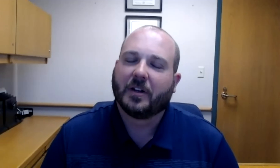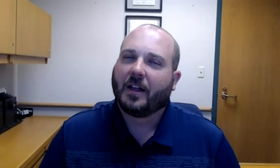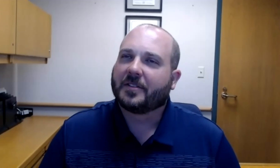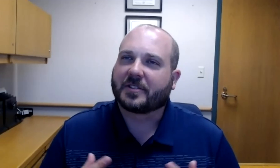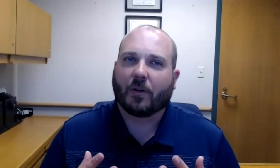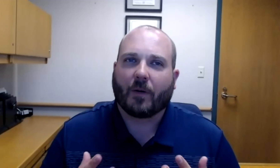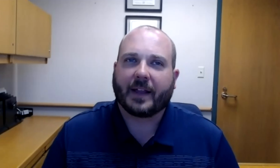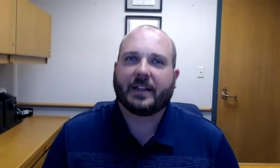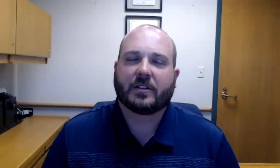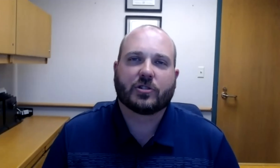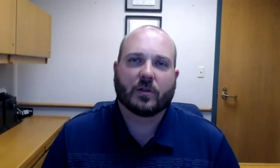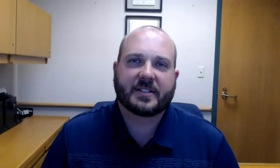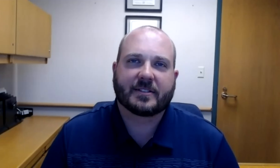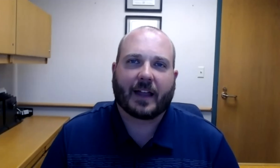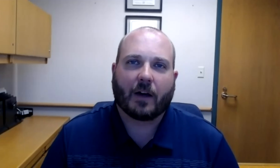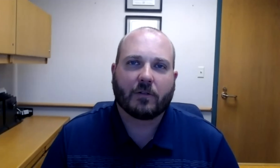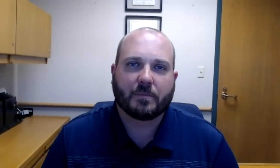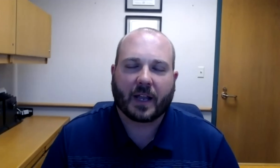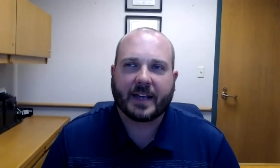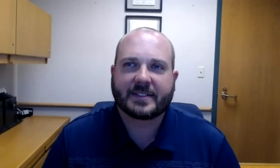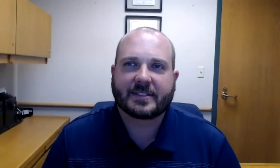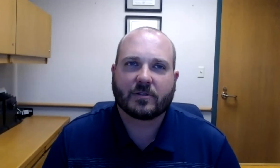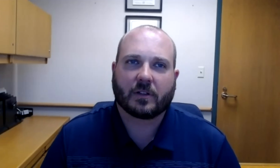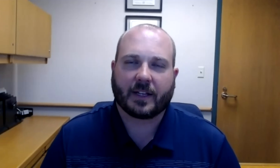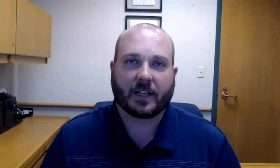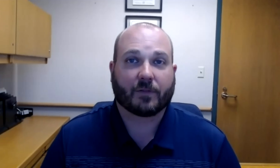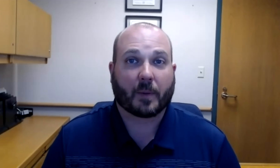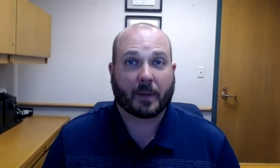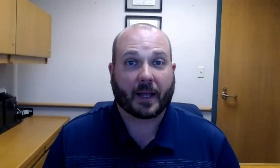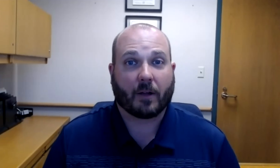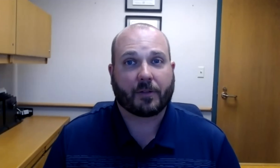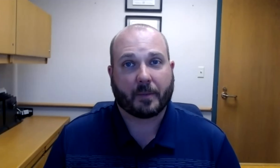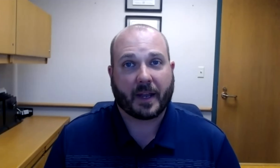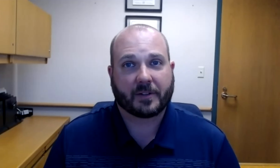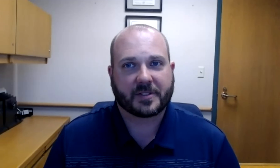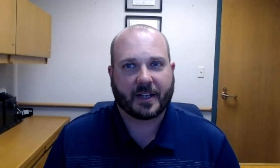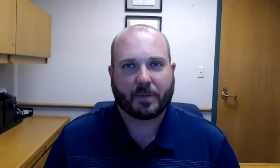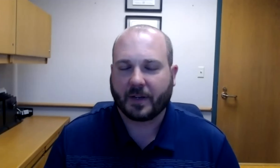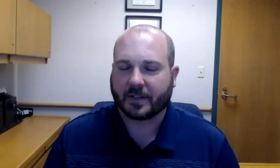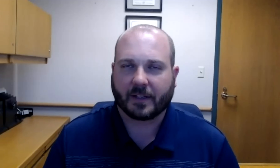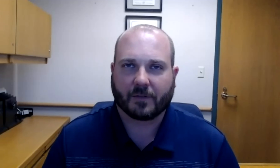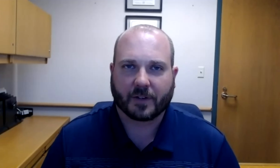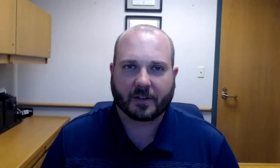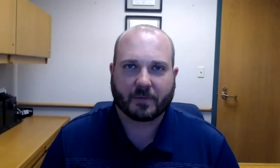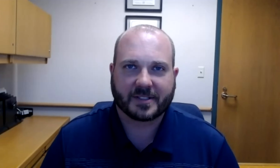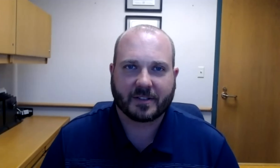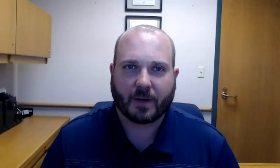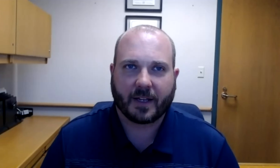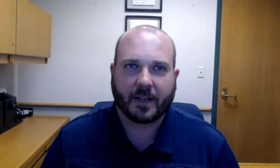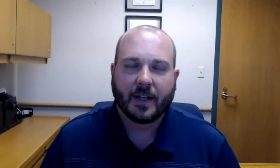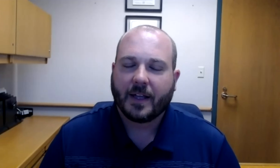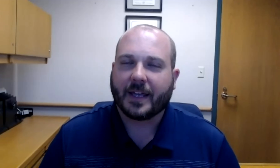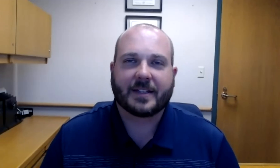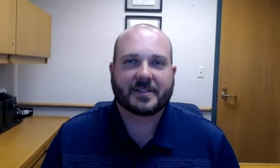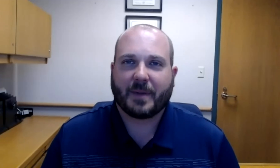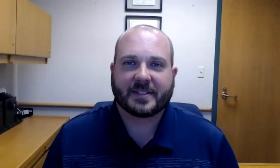to. So I think the jury's still out, but I certainly think from a public health and a medical standpoint, and I'd love for Dr. Weston to weigh